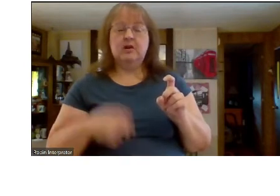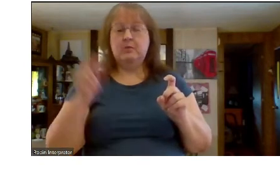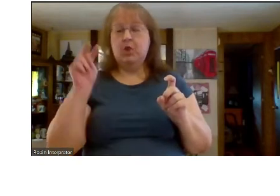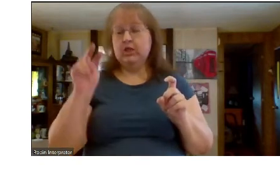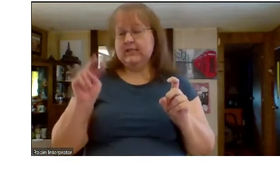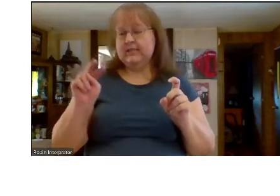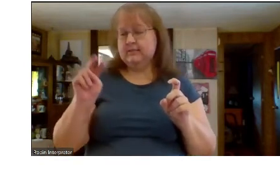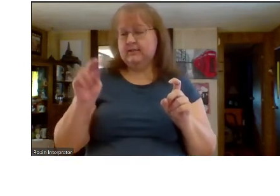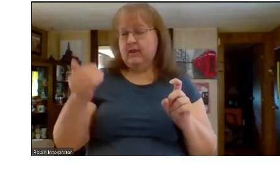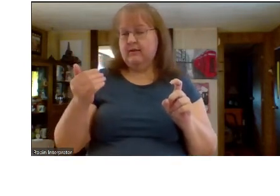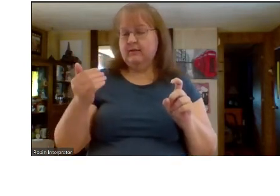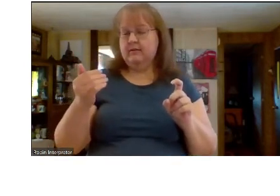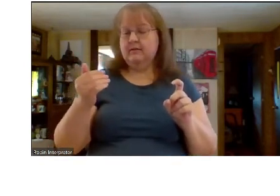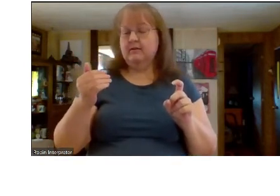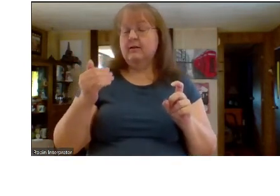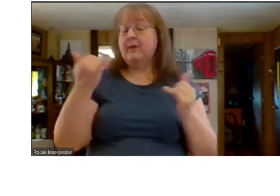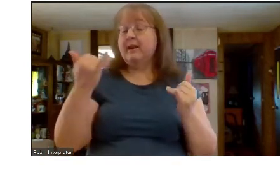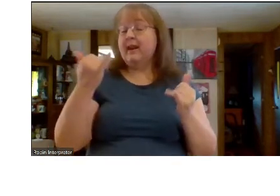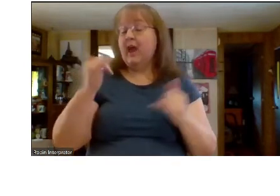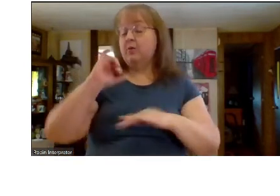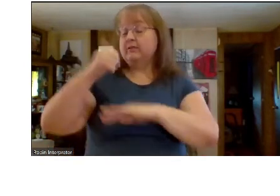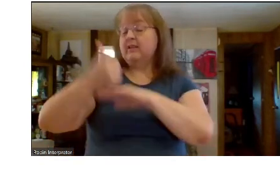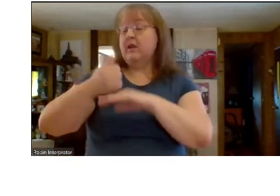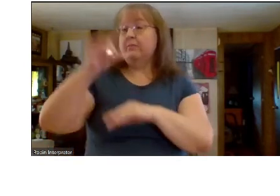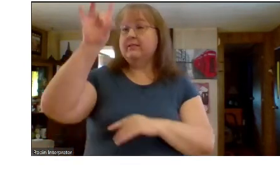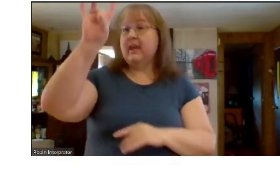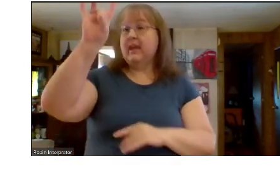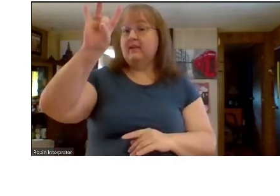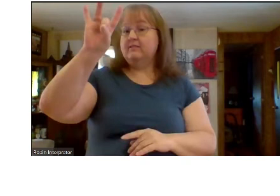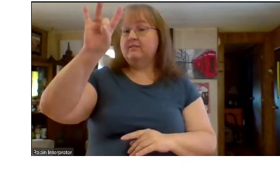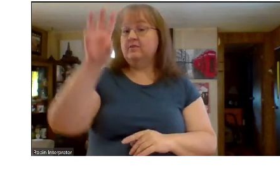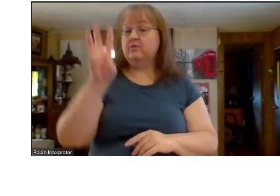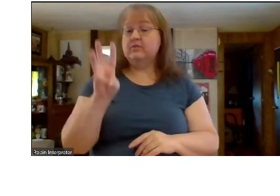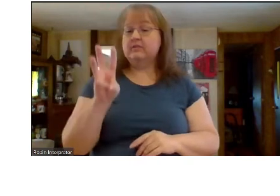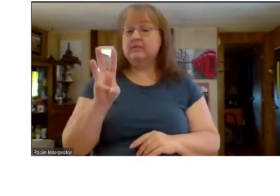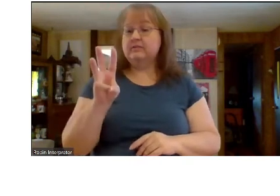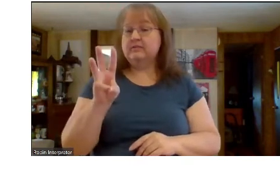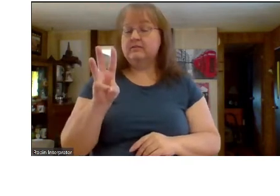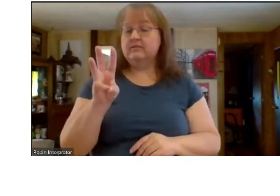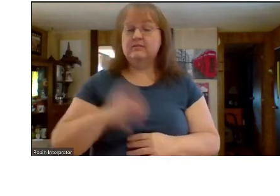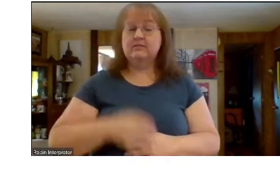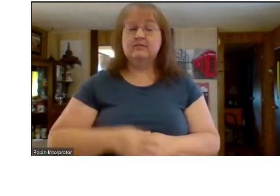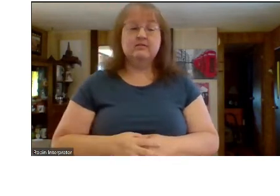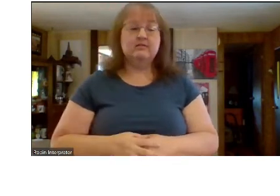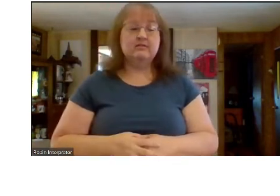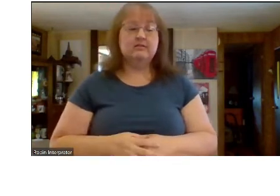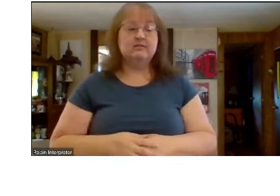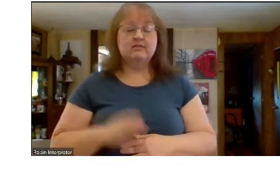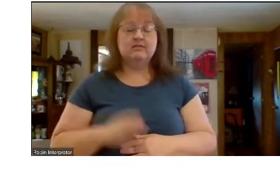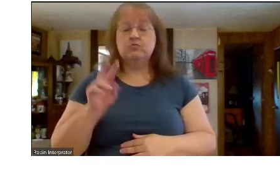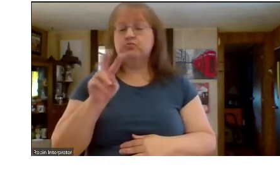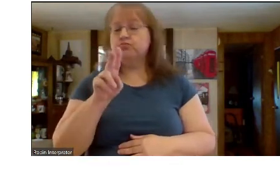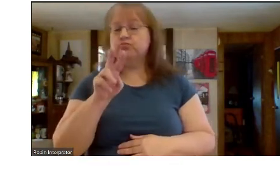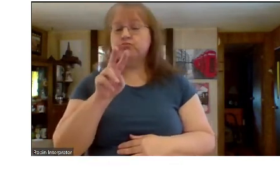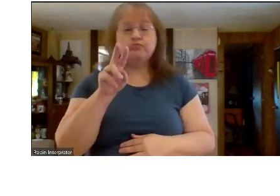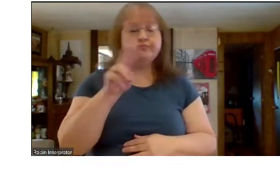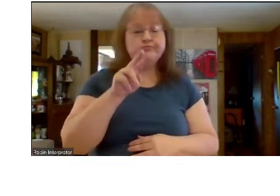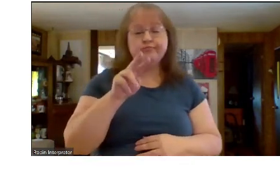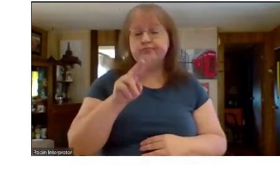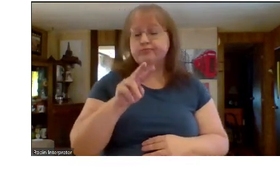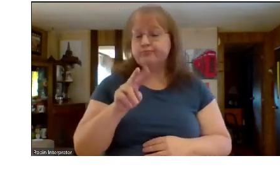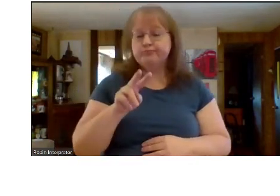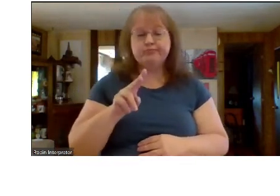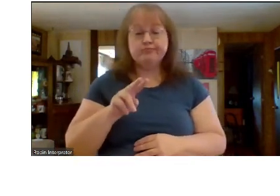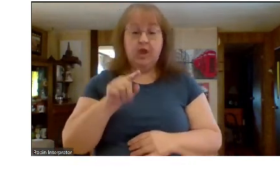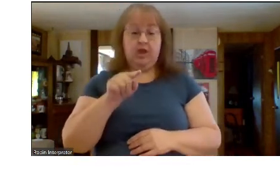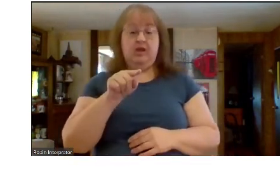x, and then I'm going to look at these two again, but I'm going to put this one first. 8 over 6. Okay, let's see if I find that